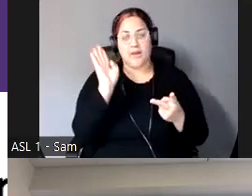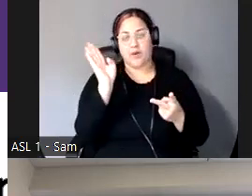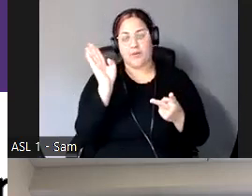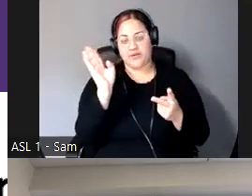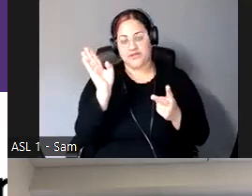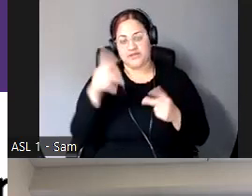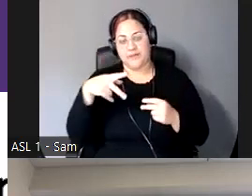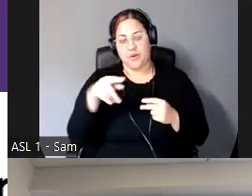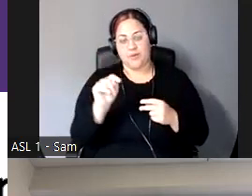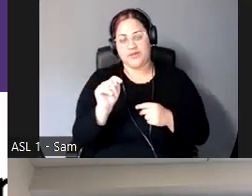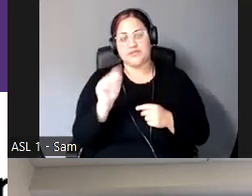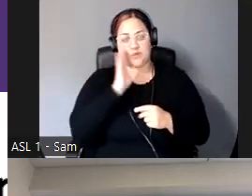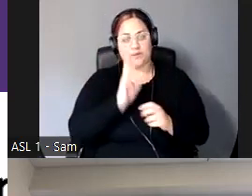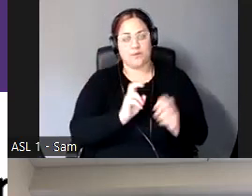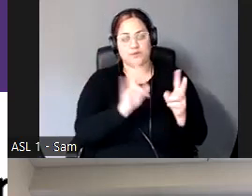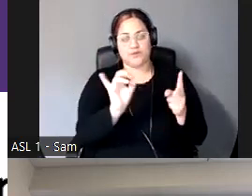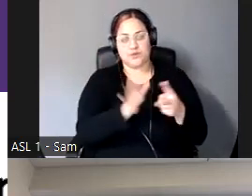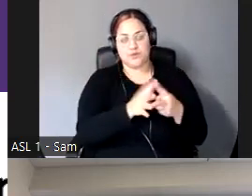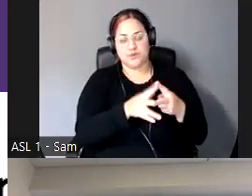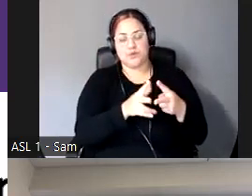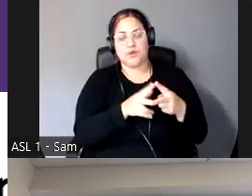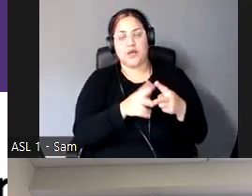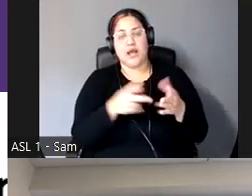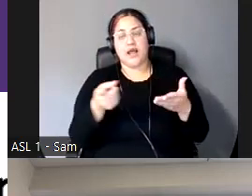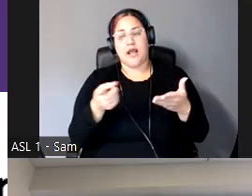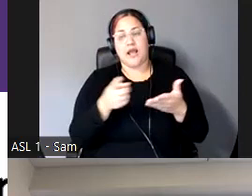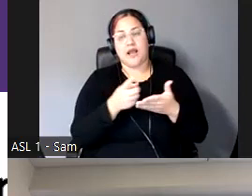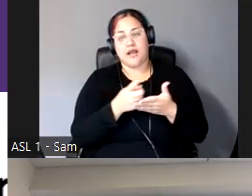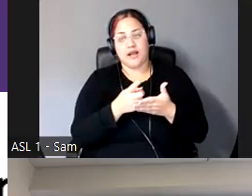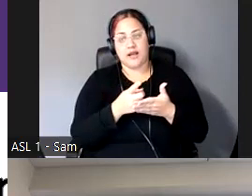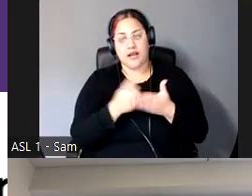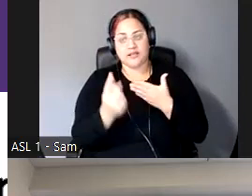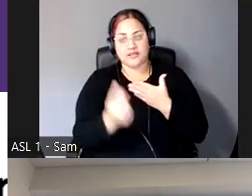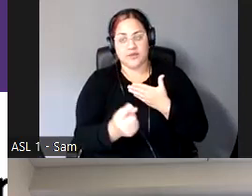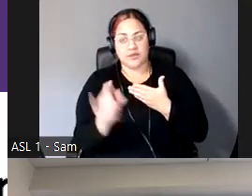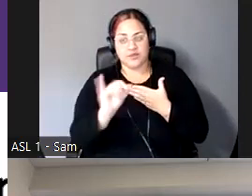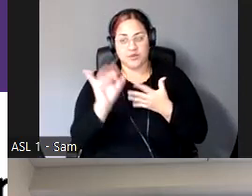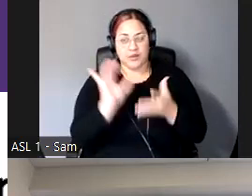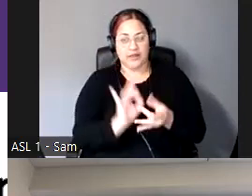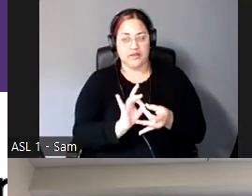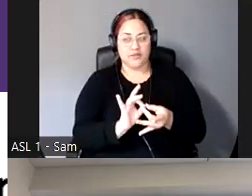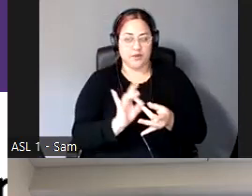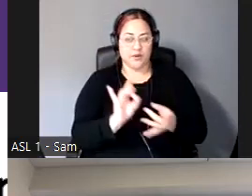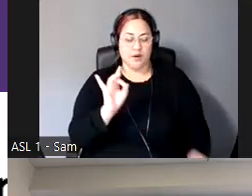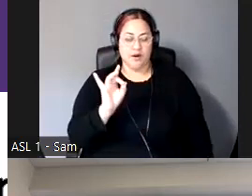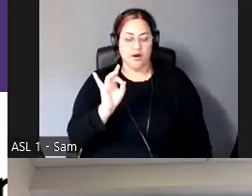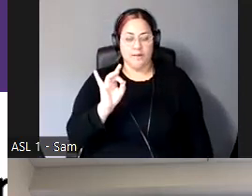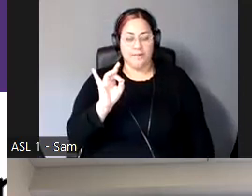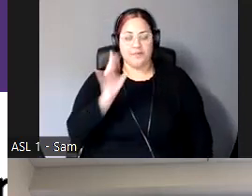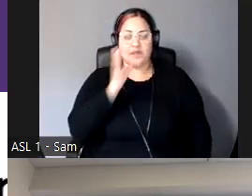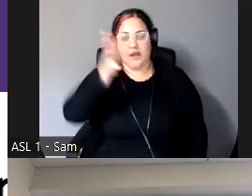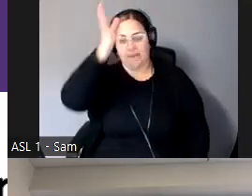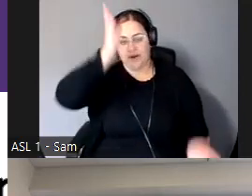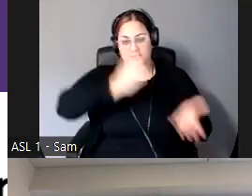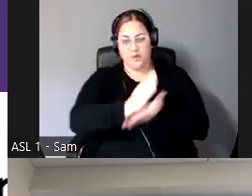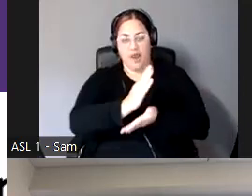well. And next week we will have a blog on the Grandparents' Right, which is based on Andrew, the